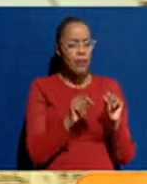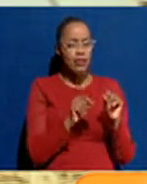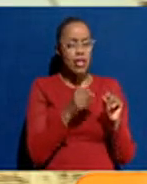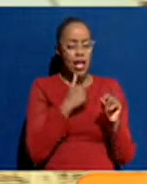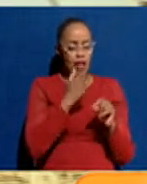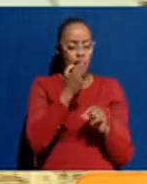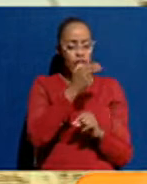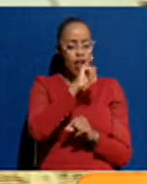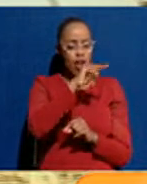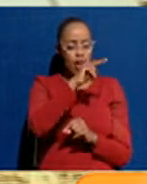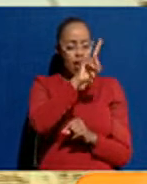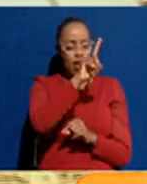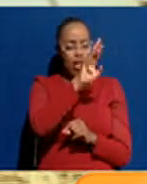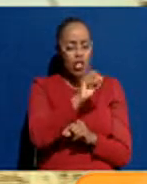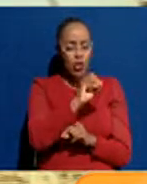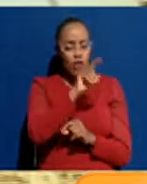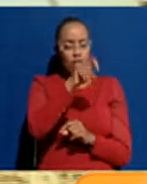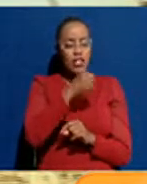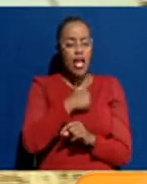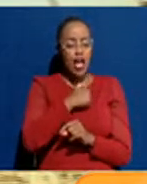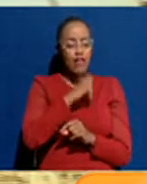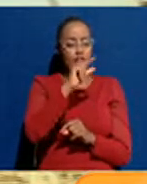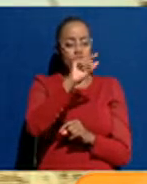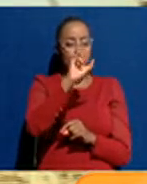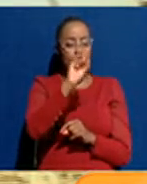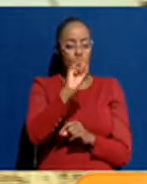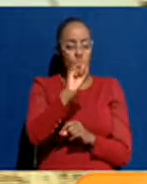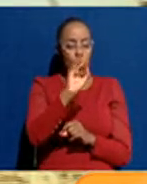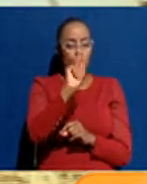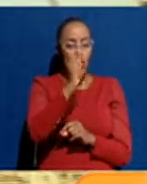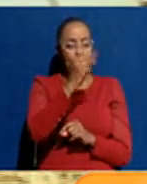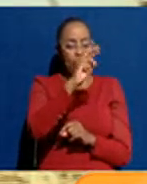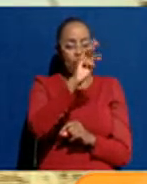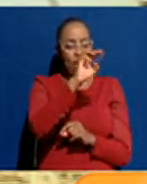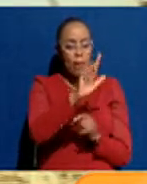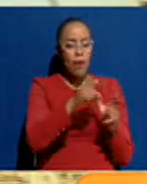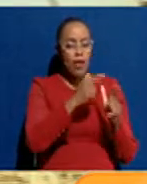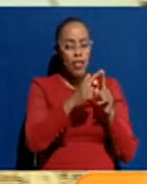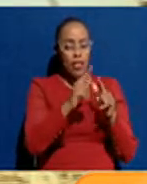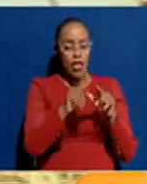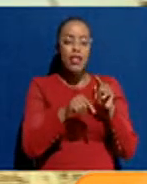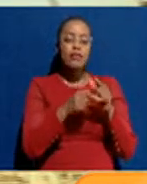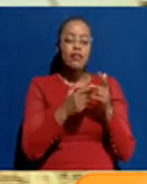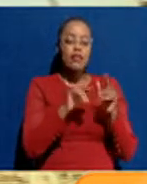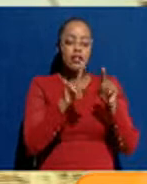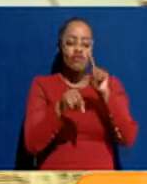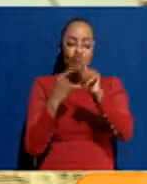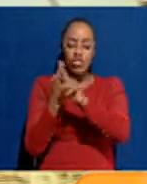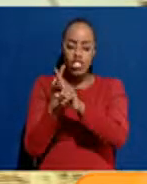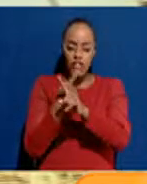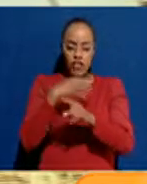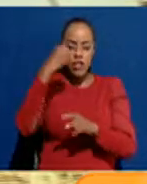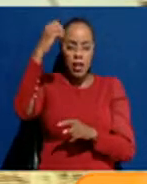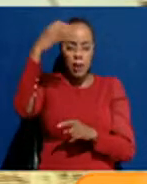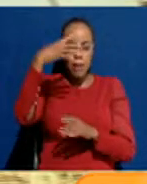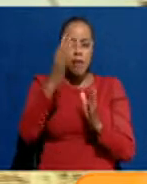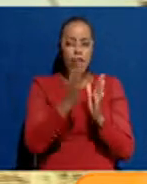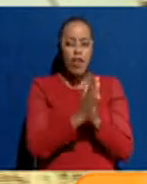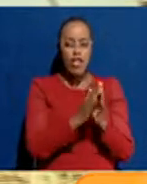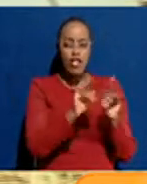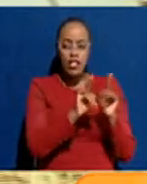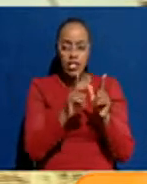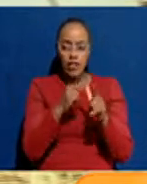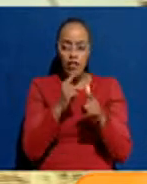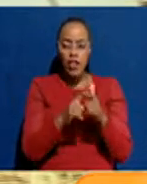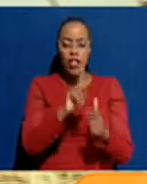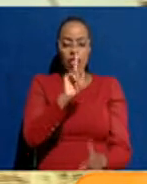And then, of course, you have geothermal. Then there is now the variable energy sources. Mm-hmm. And ultimately, you have the